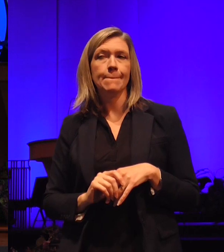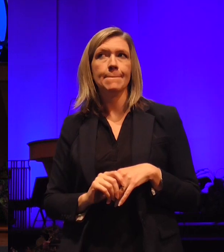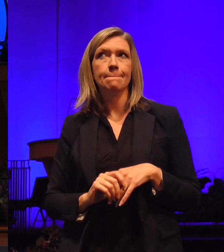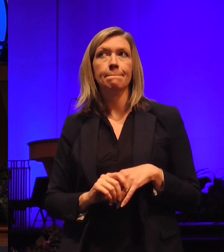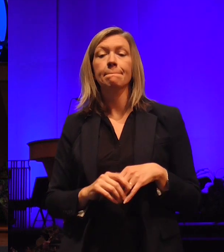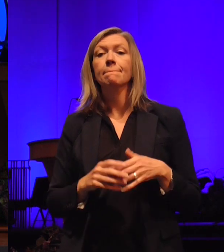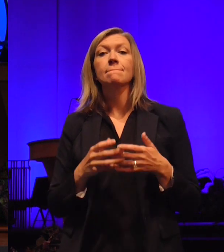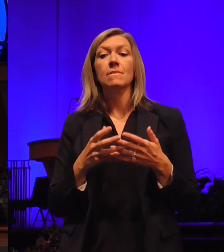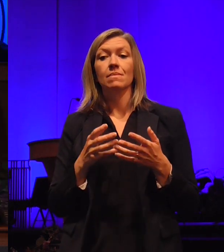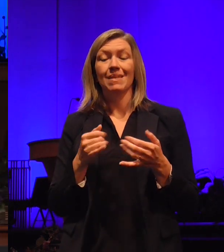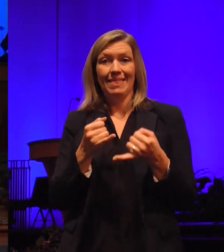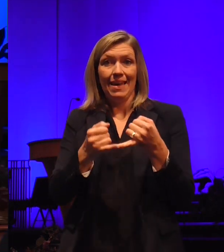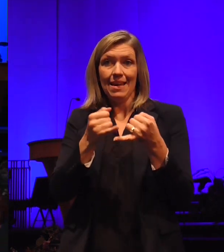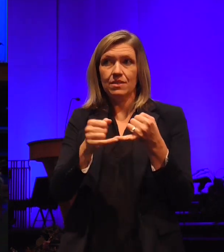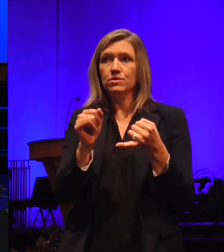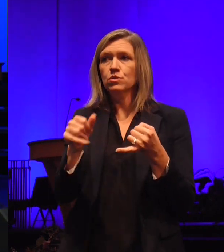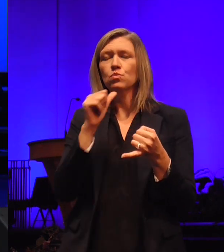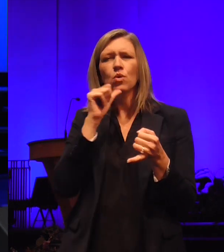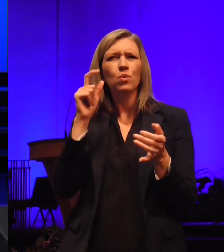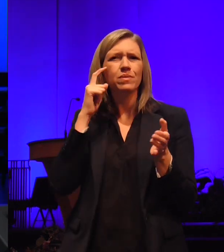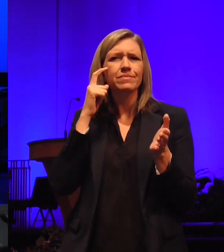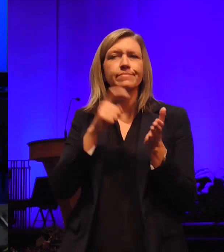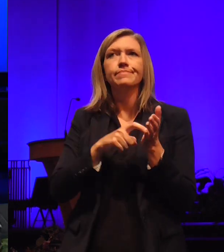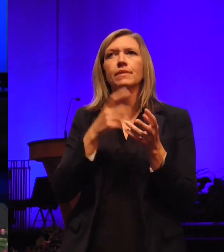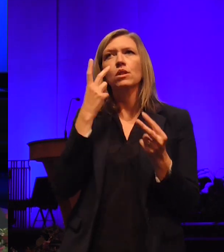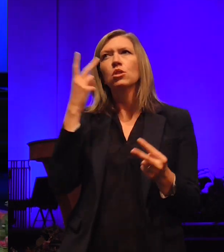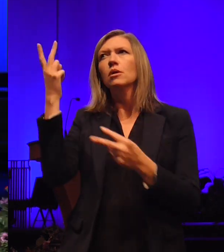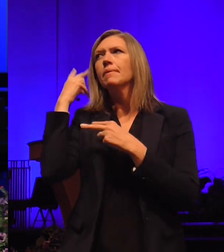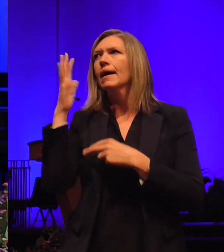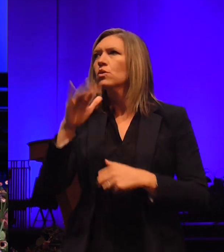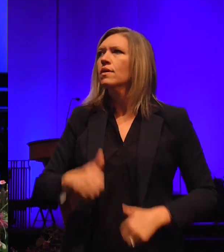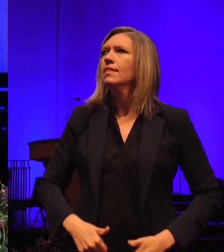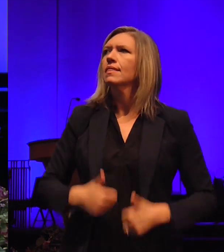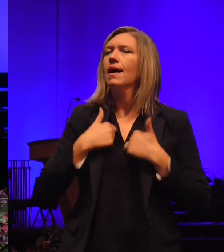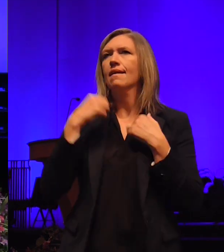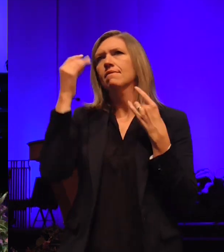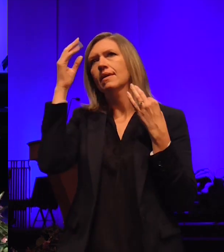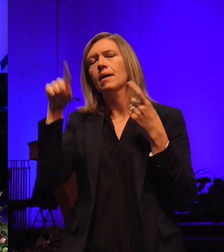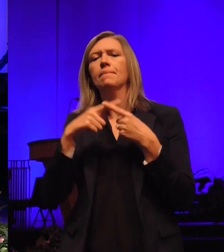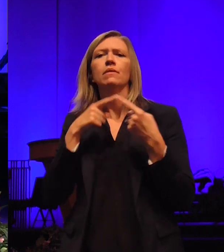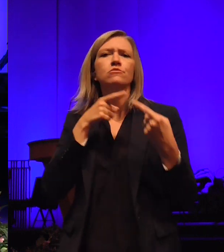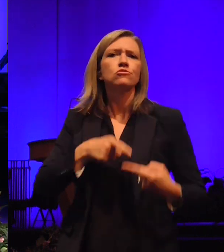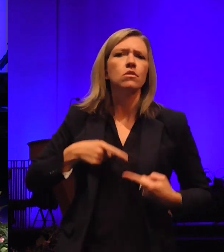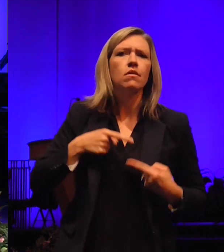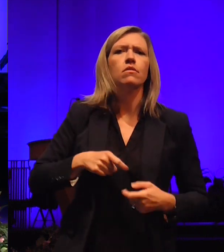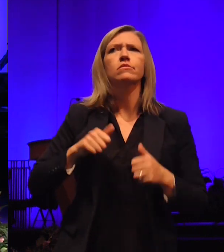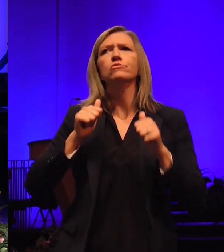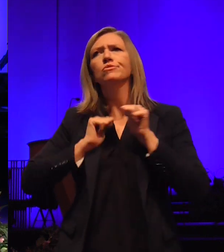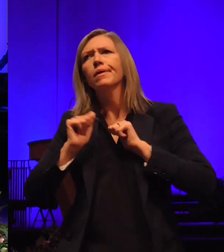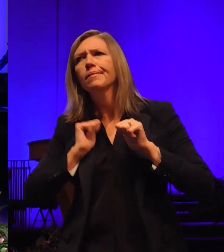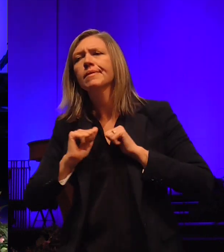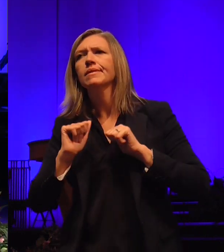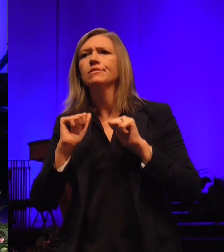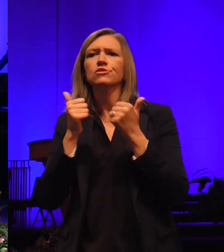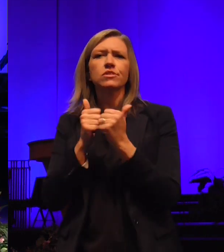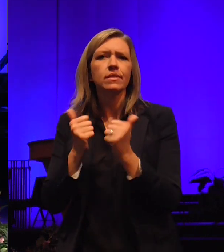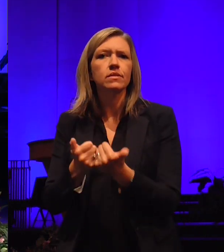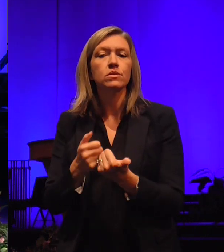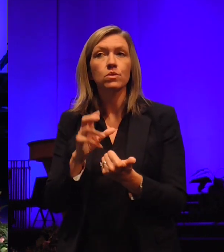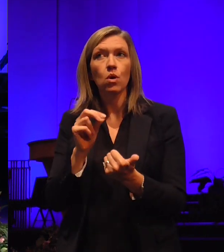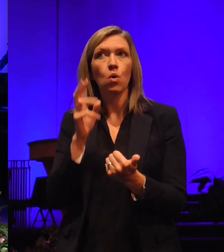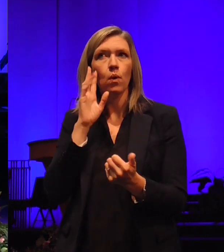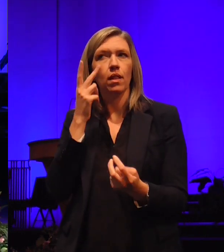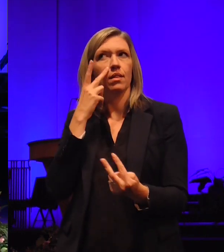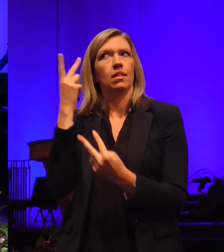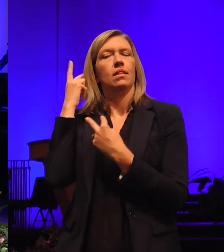not identify your life by the struggles, dramas, or challenges, but by these moments of awe.